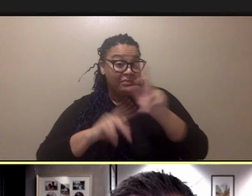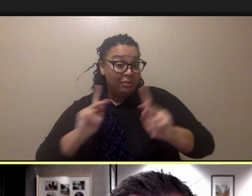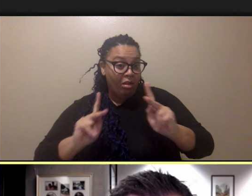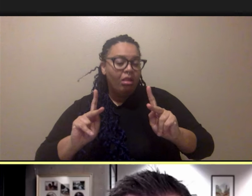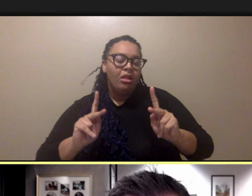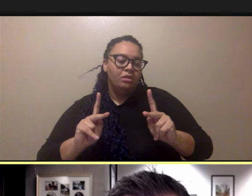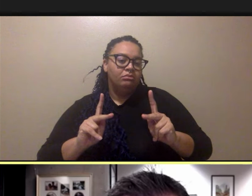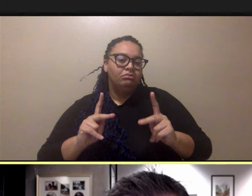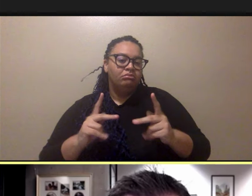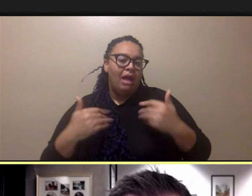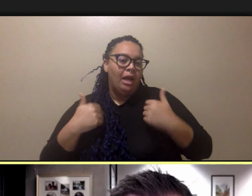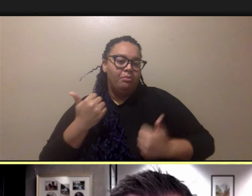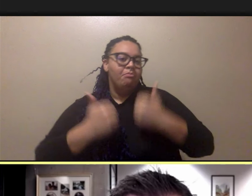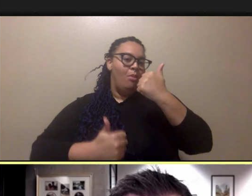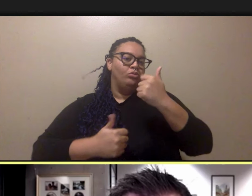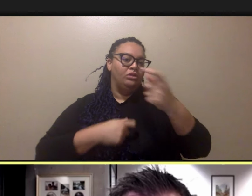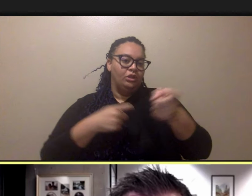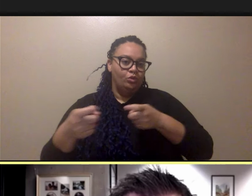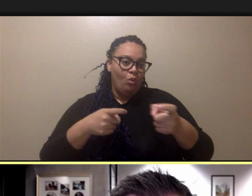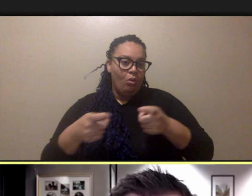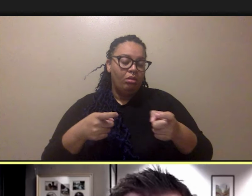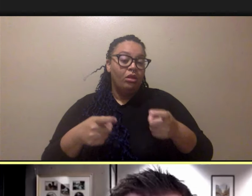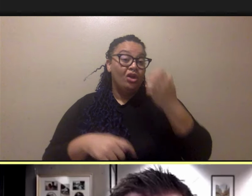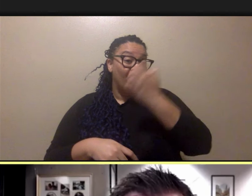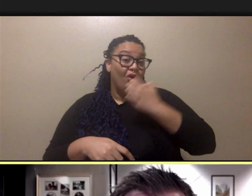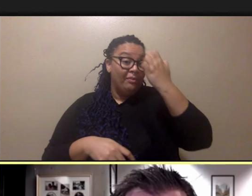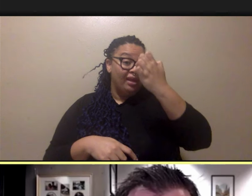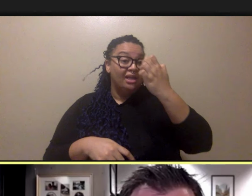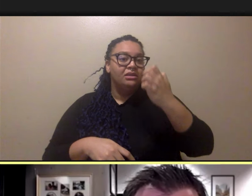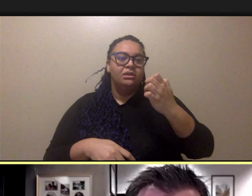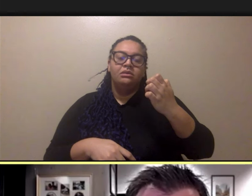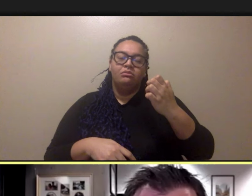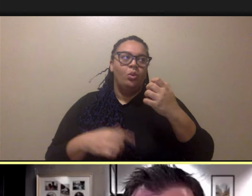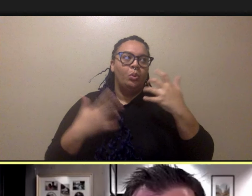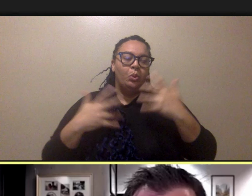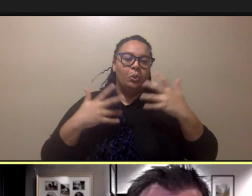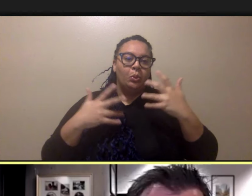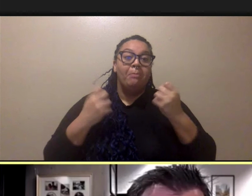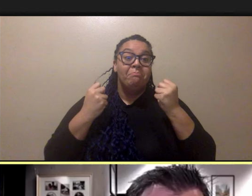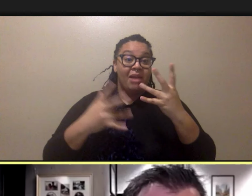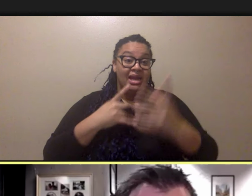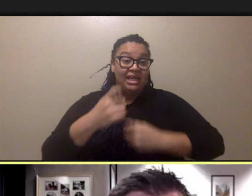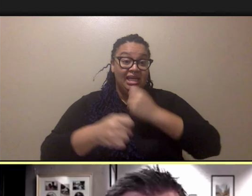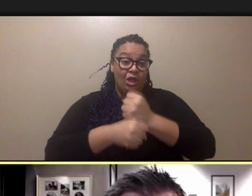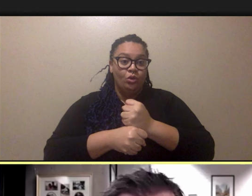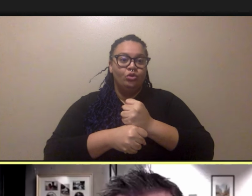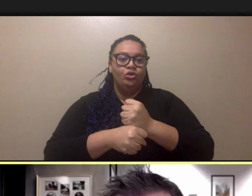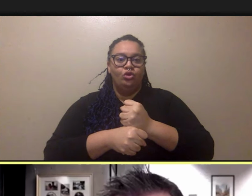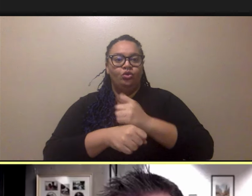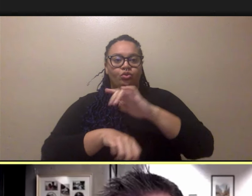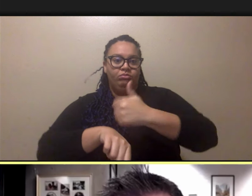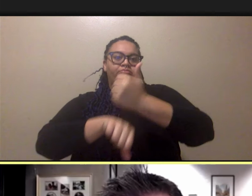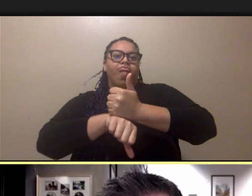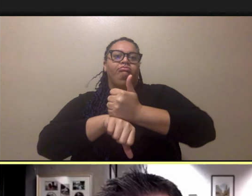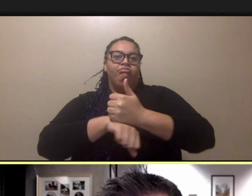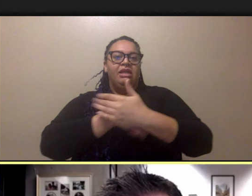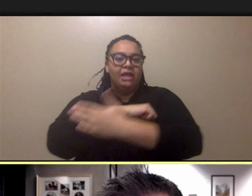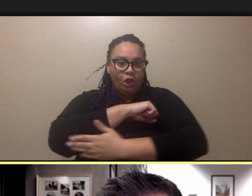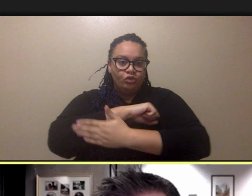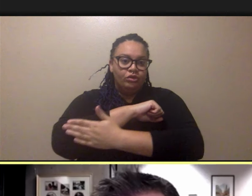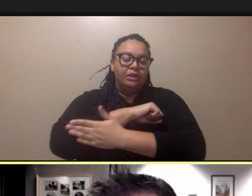The Europeans, it took them hundreds of years to really establish what we would consider those countries where they